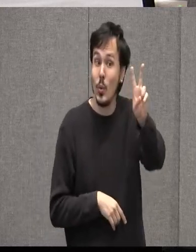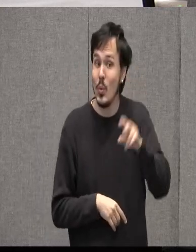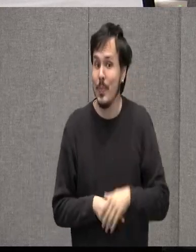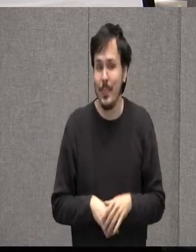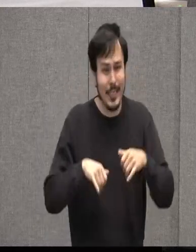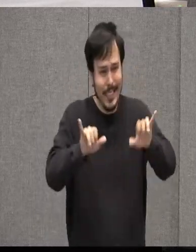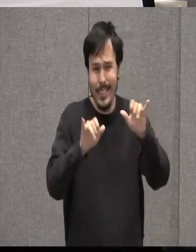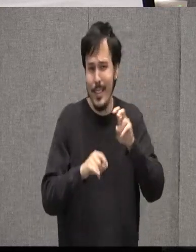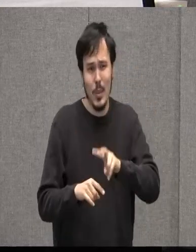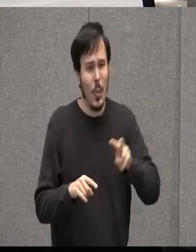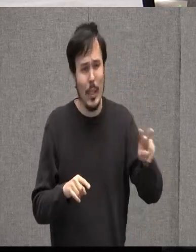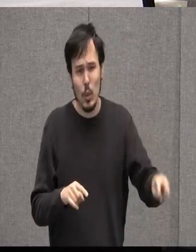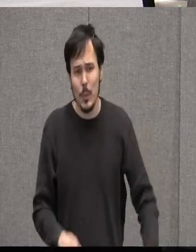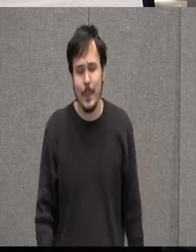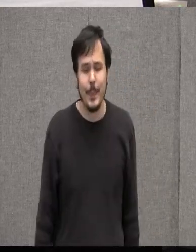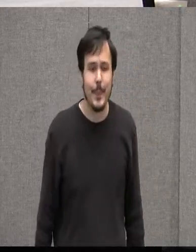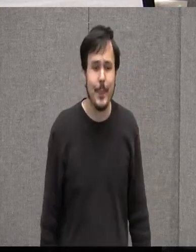6 2 times.